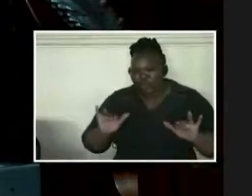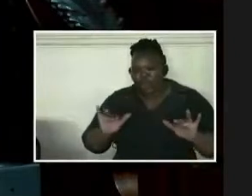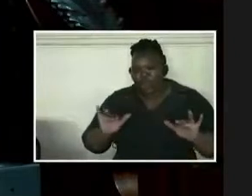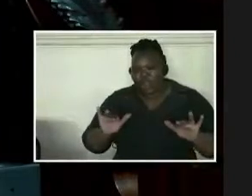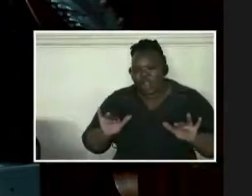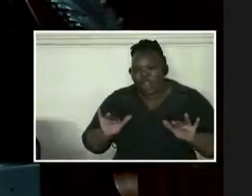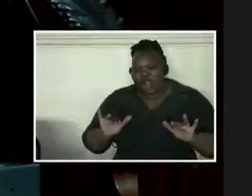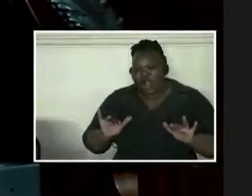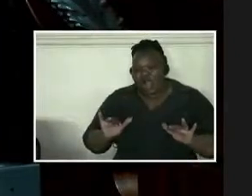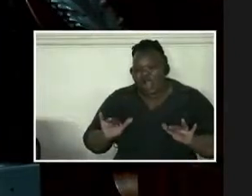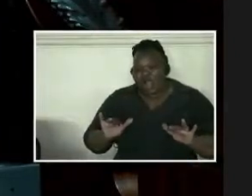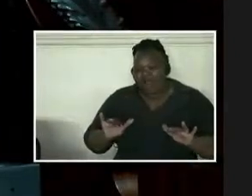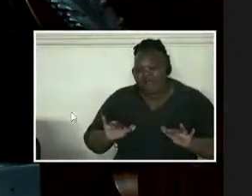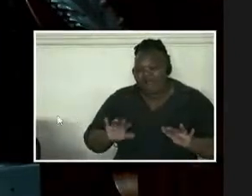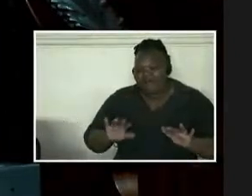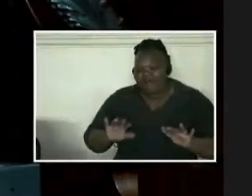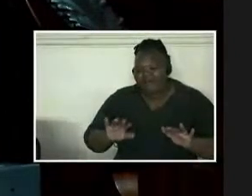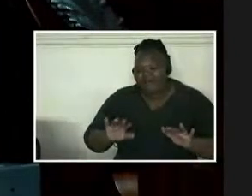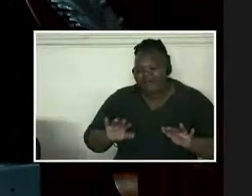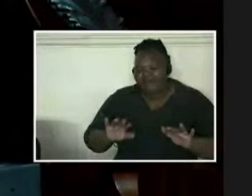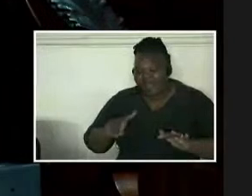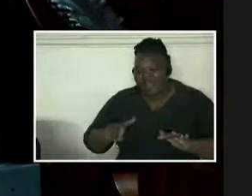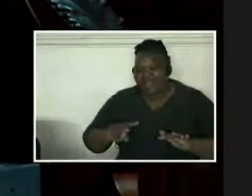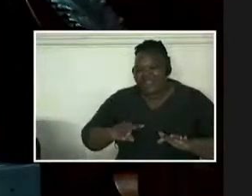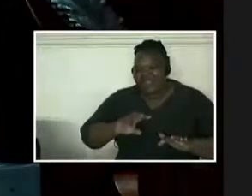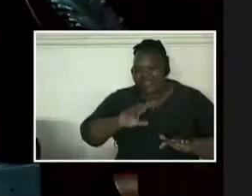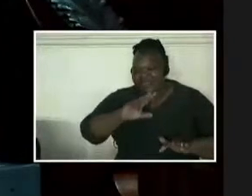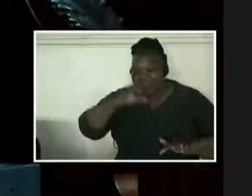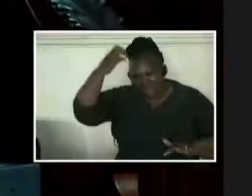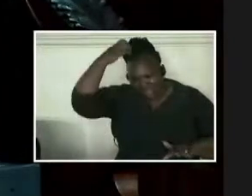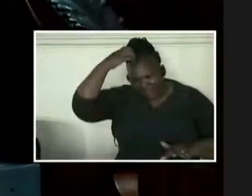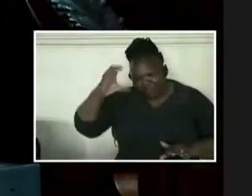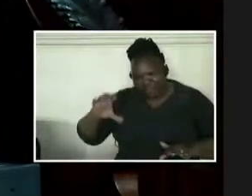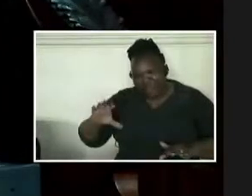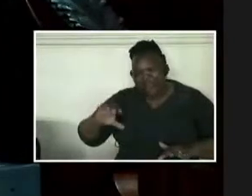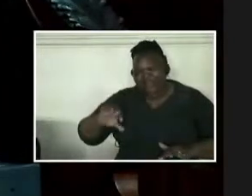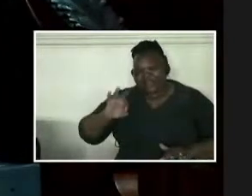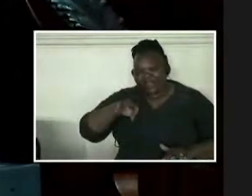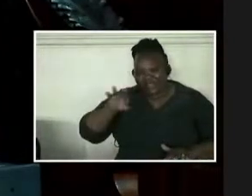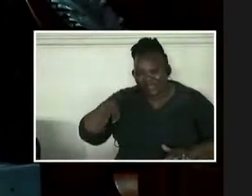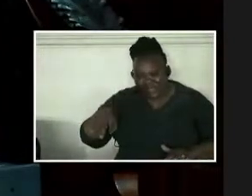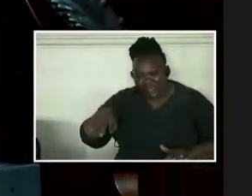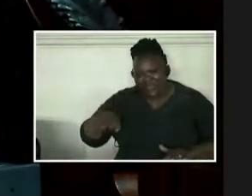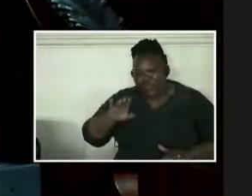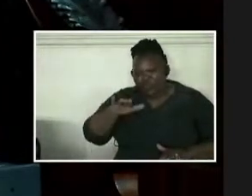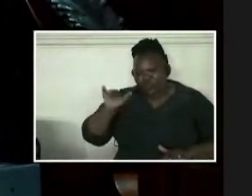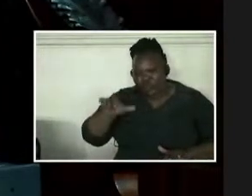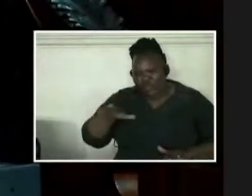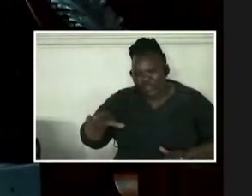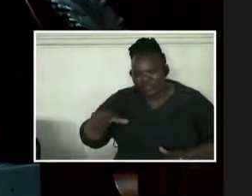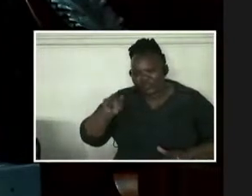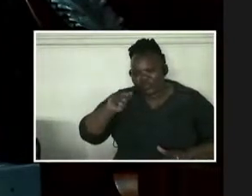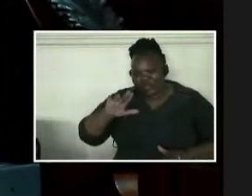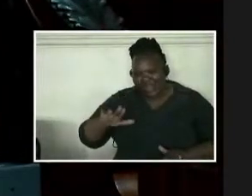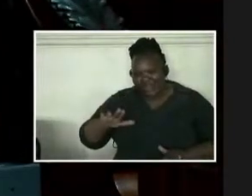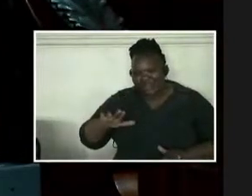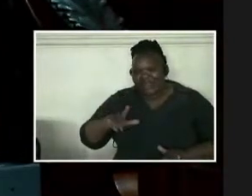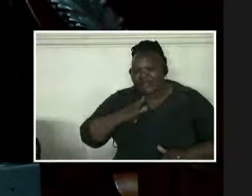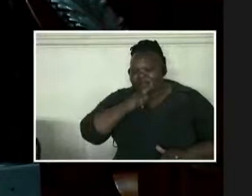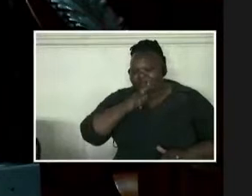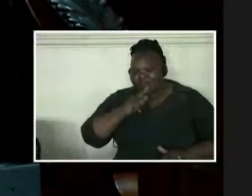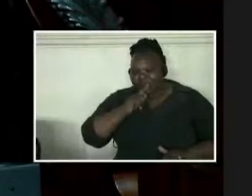hiv with king hyo at 31.3 percent zulu land at 29.7 percent room kundalini